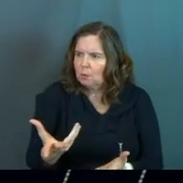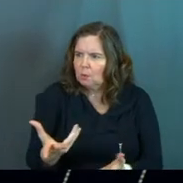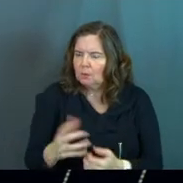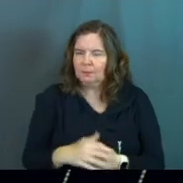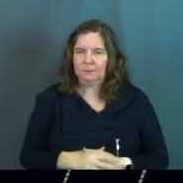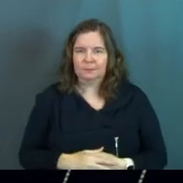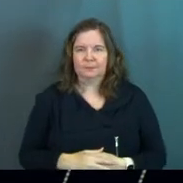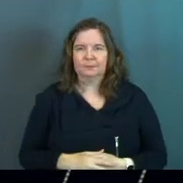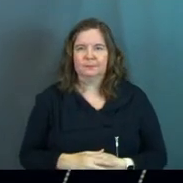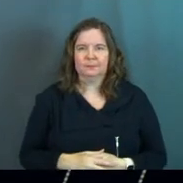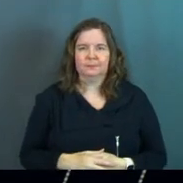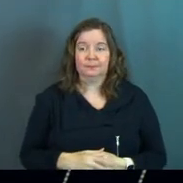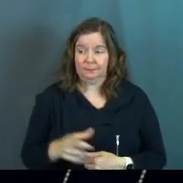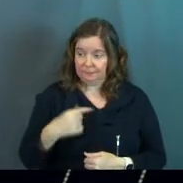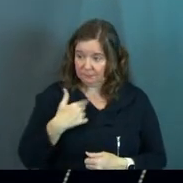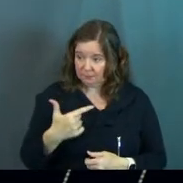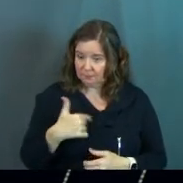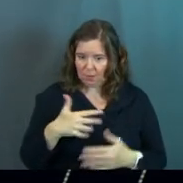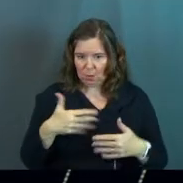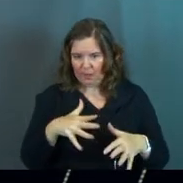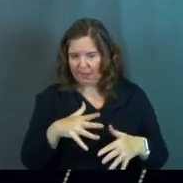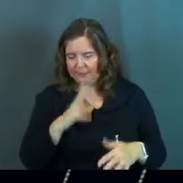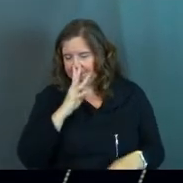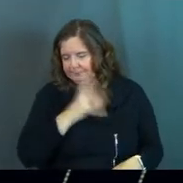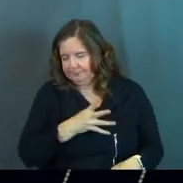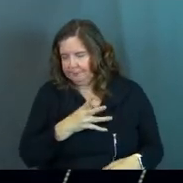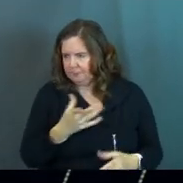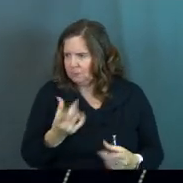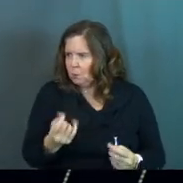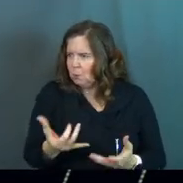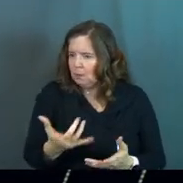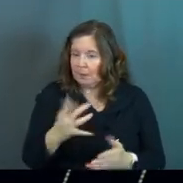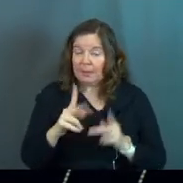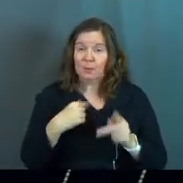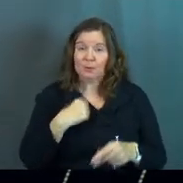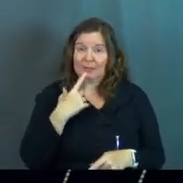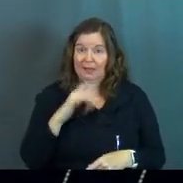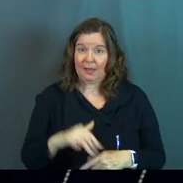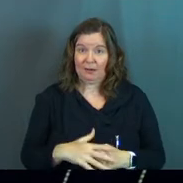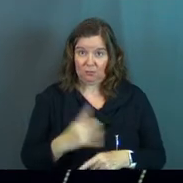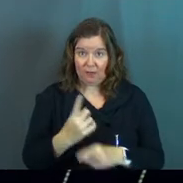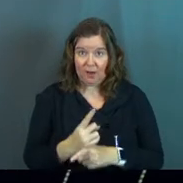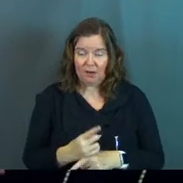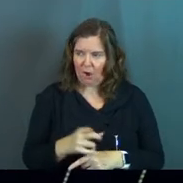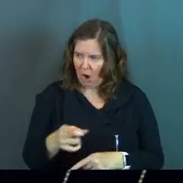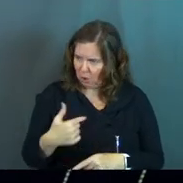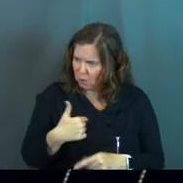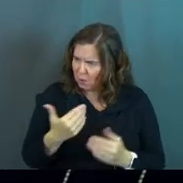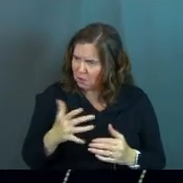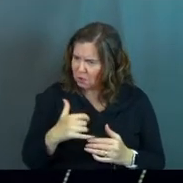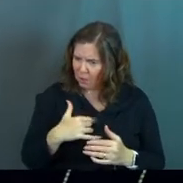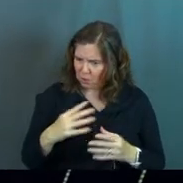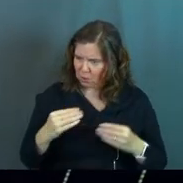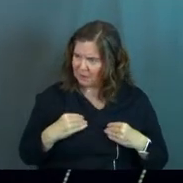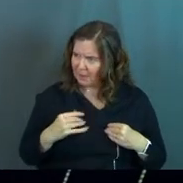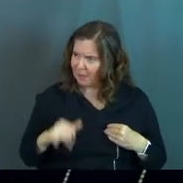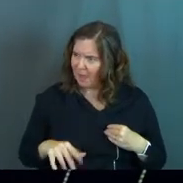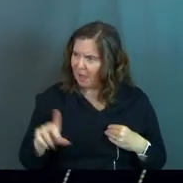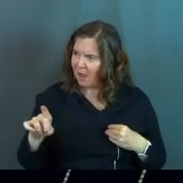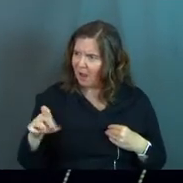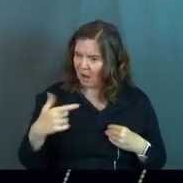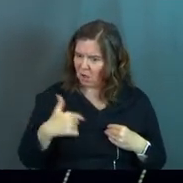about that? Are you just going to let them get away with that? People say things like this, right? Are you going to take a